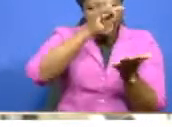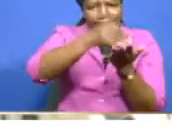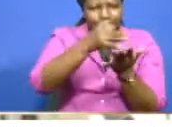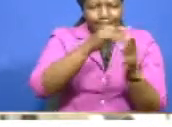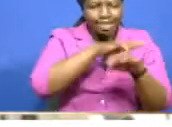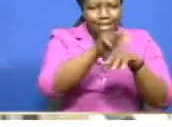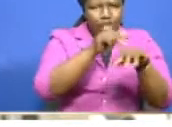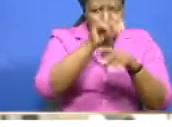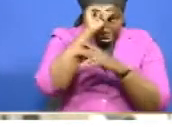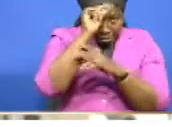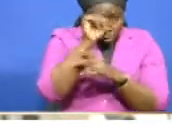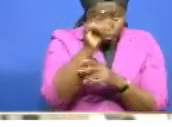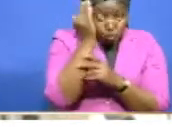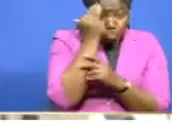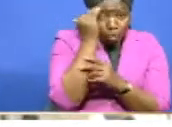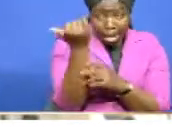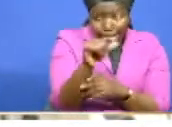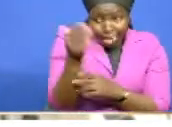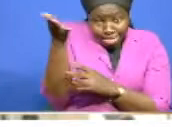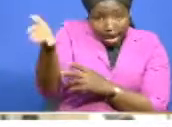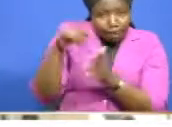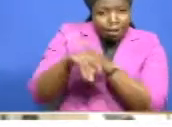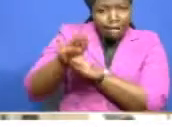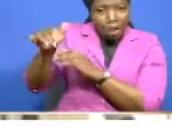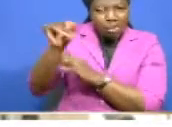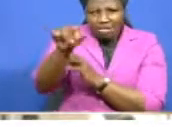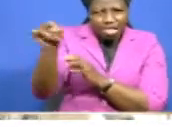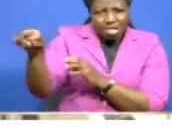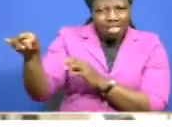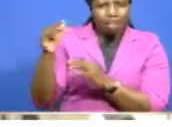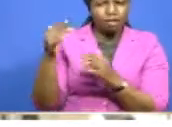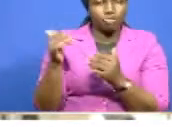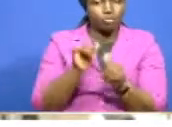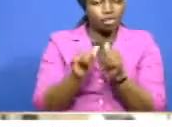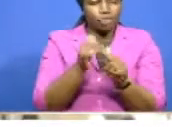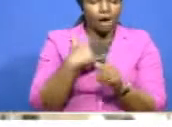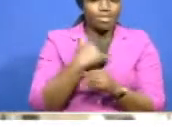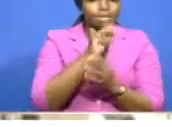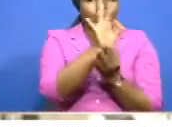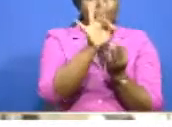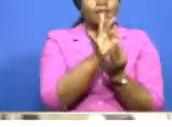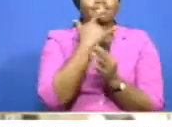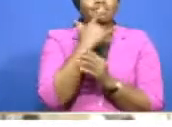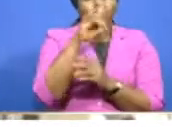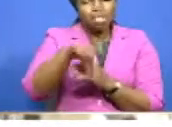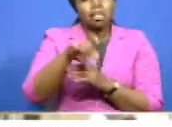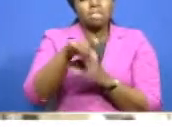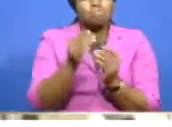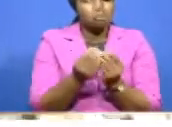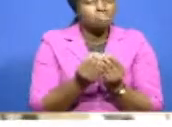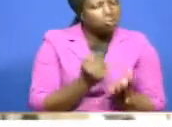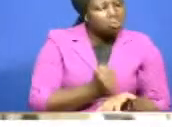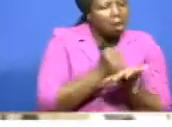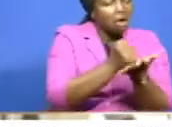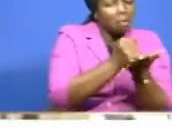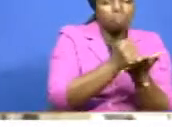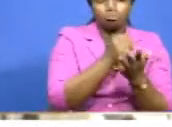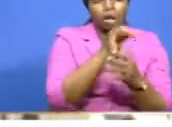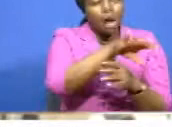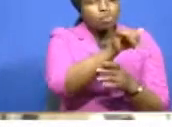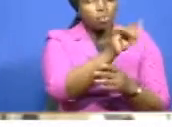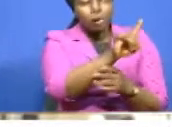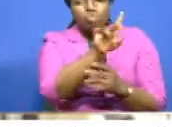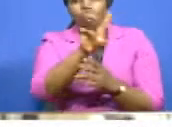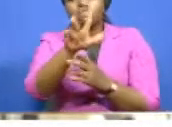Do you guys know of any for those counties that we specifically said we need to sort out county 1, 2, 3,